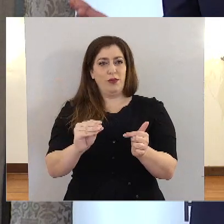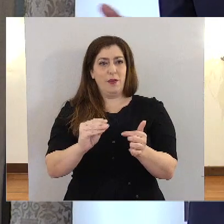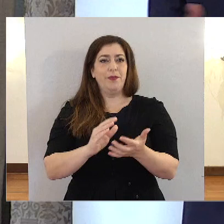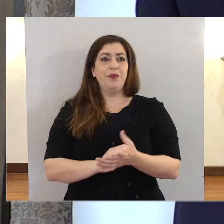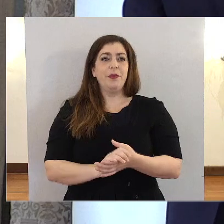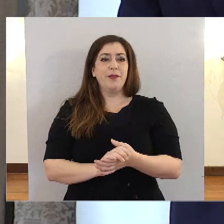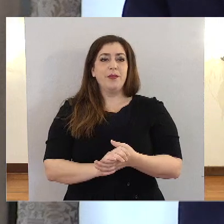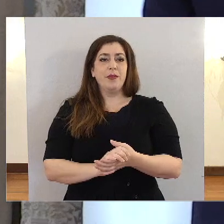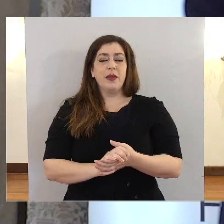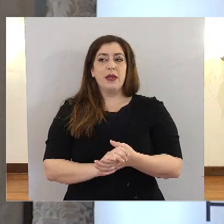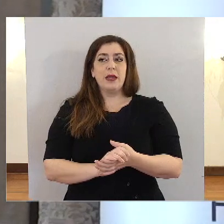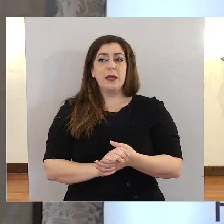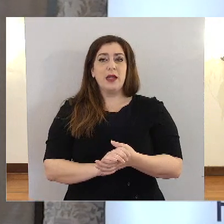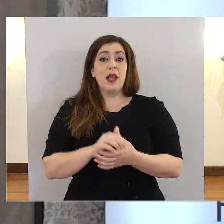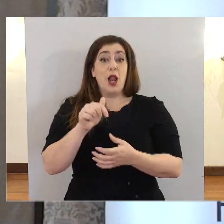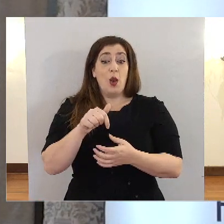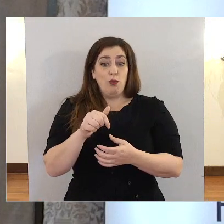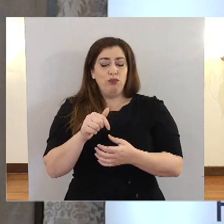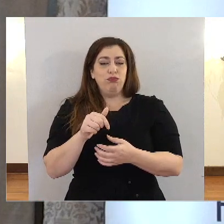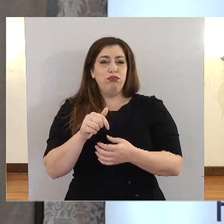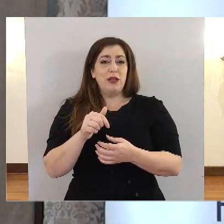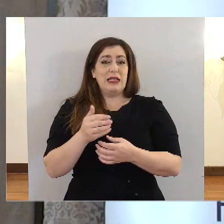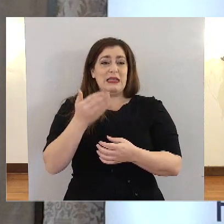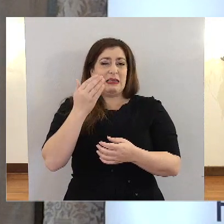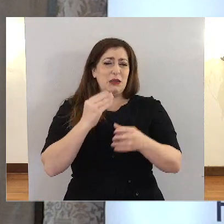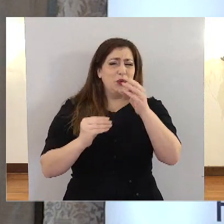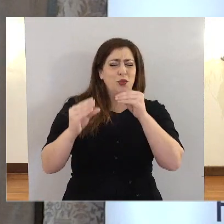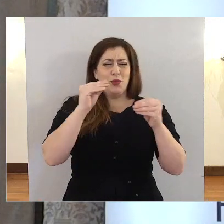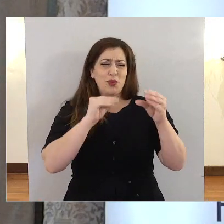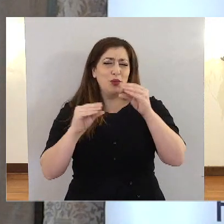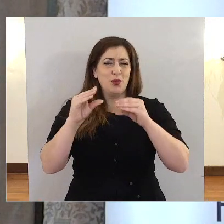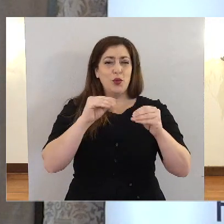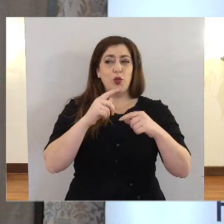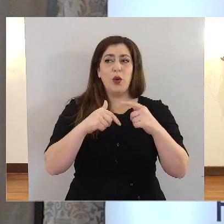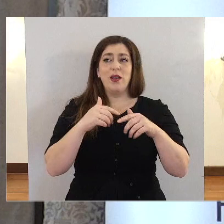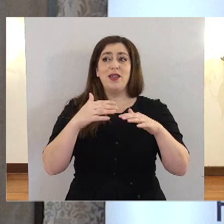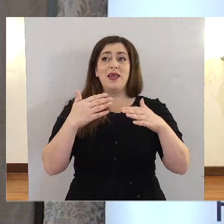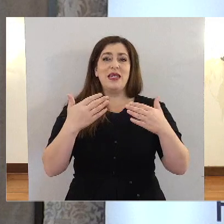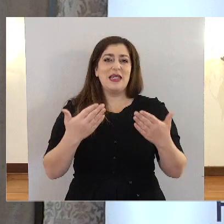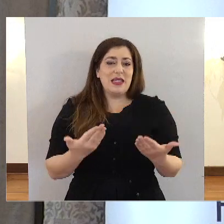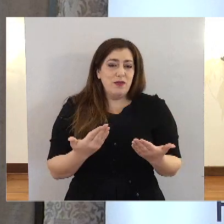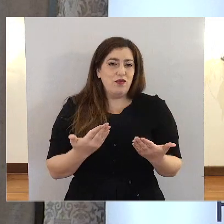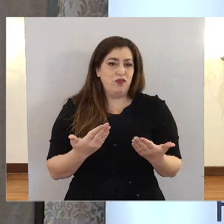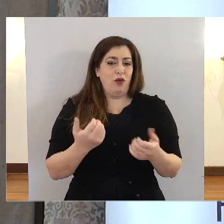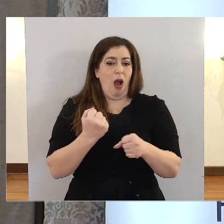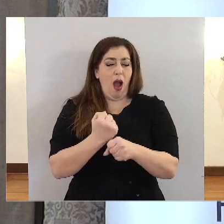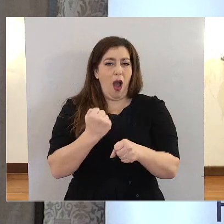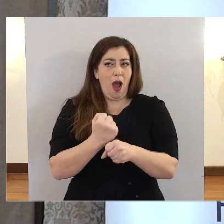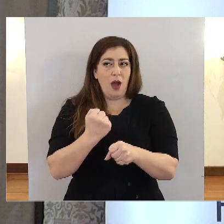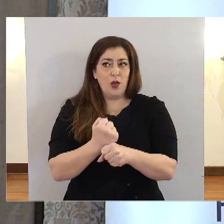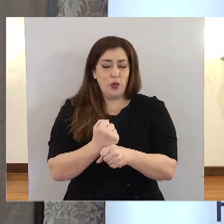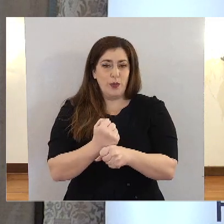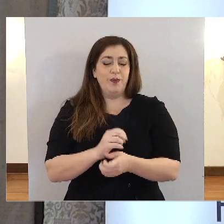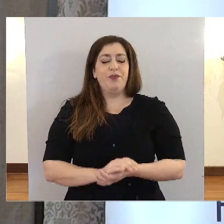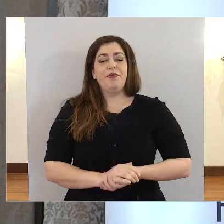possibly discuss, debate, and possibly tweak some of these, some of the work undertaken by this small